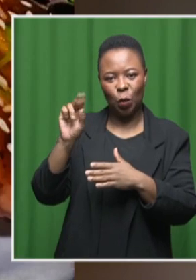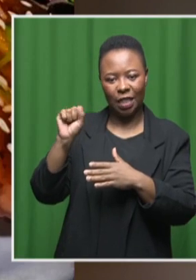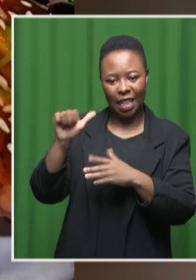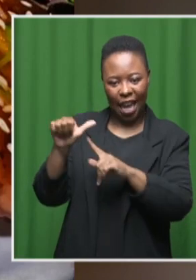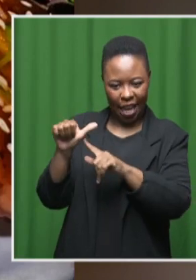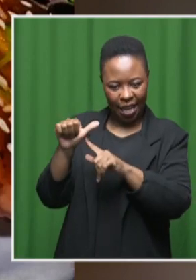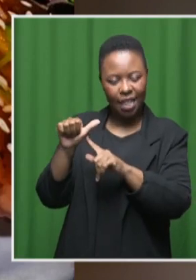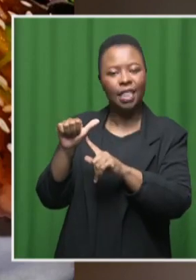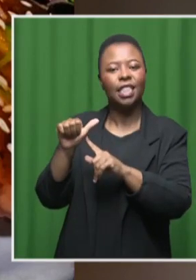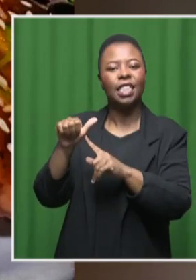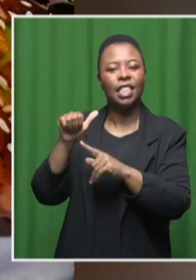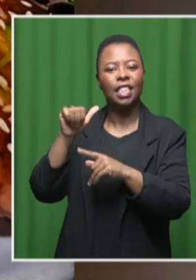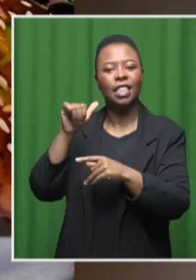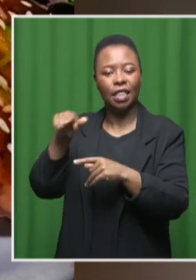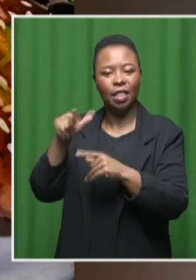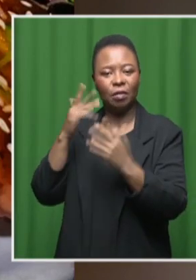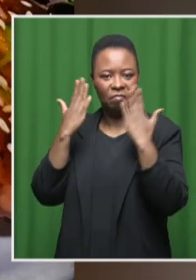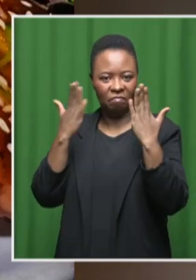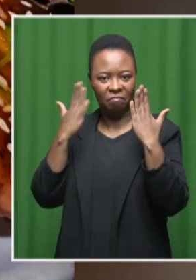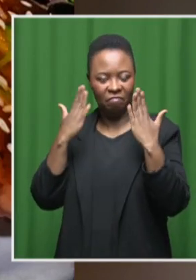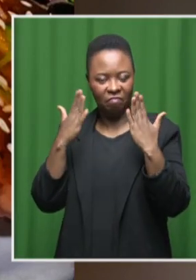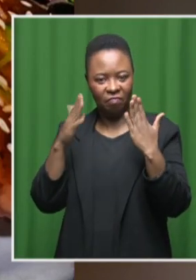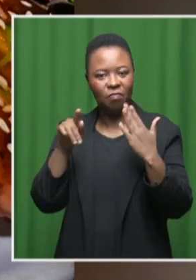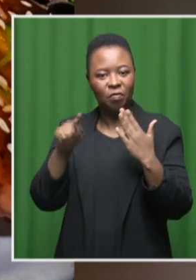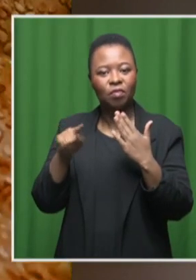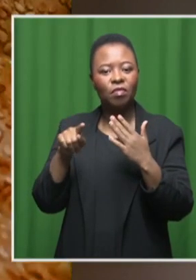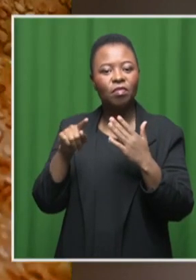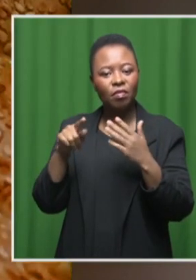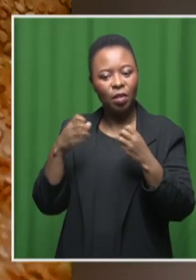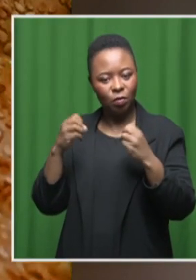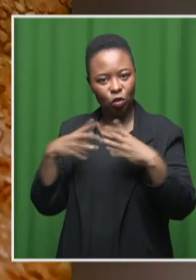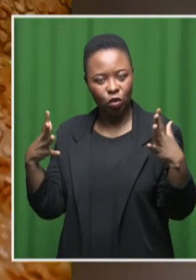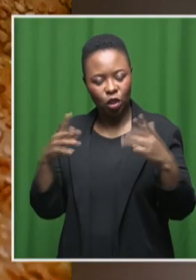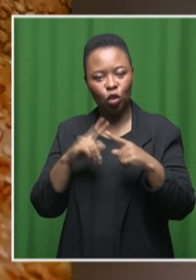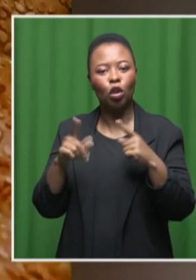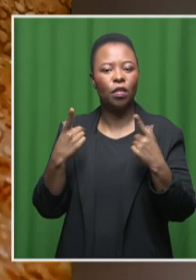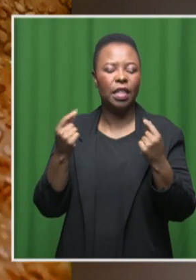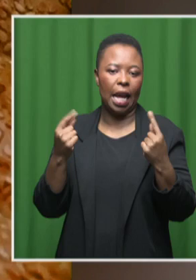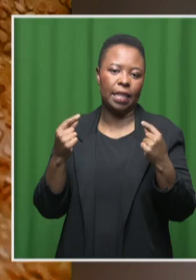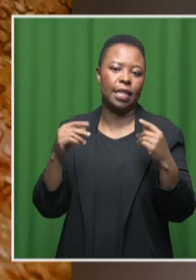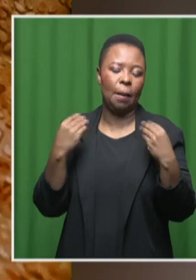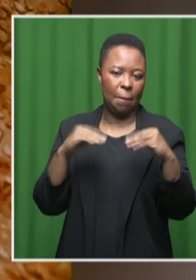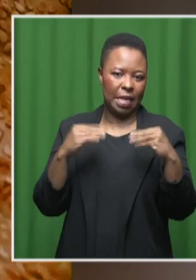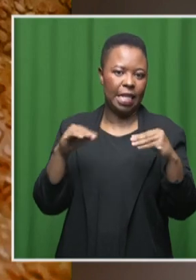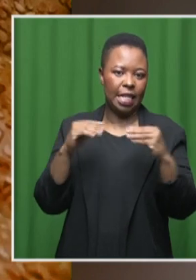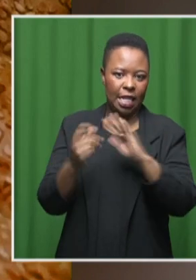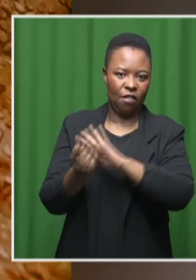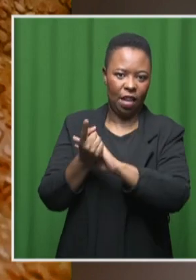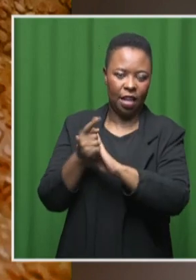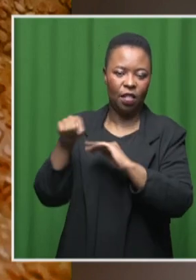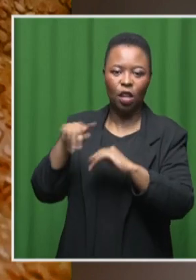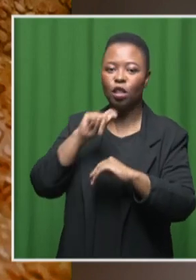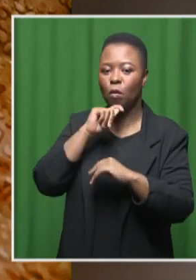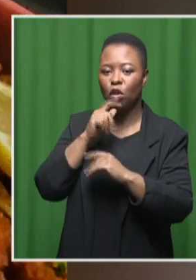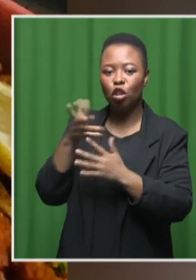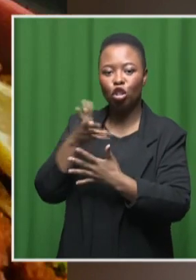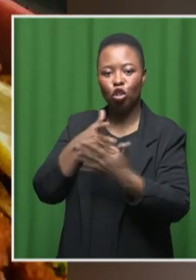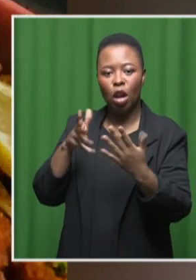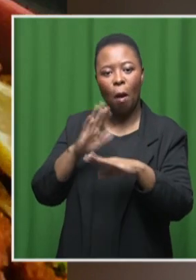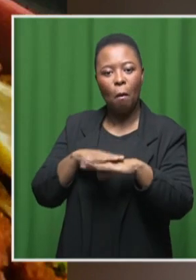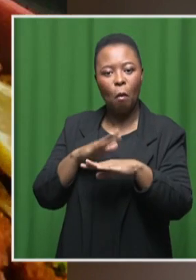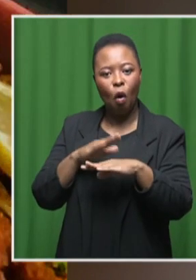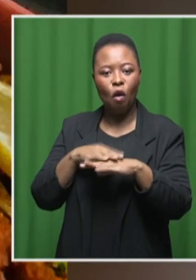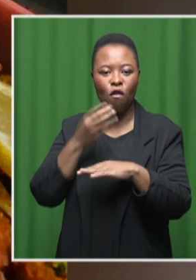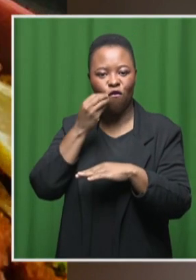year. She currently has her own catering company and does a lot of private and corporate events. This morning, she joins us to share more on her culinary